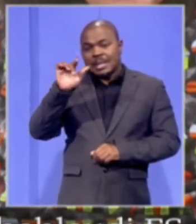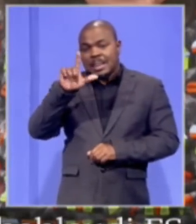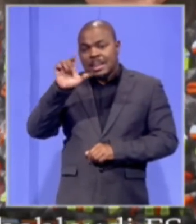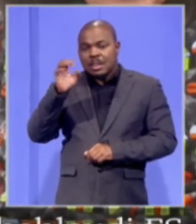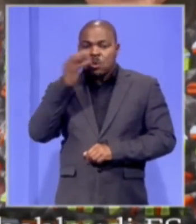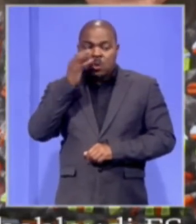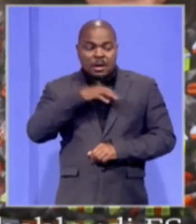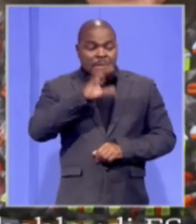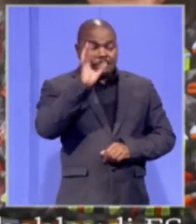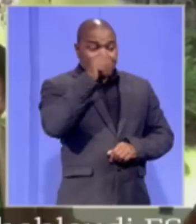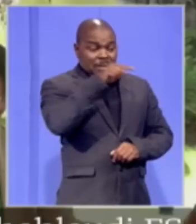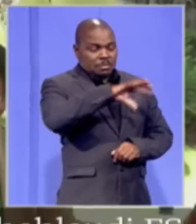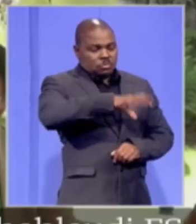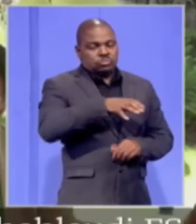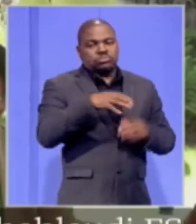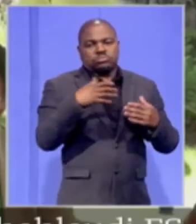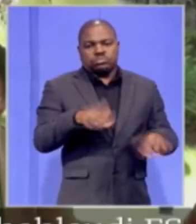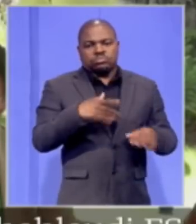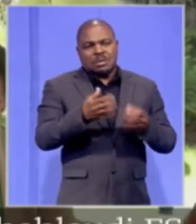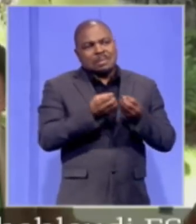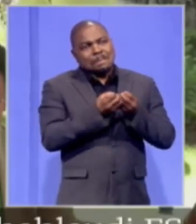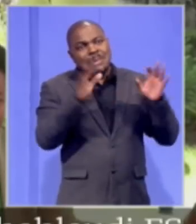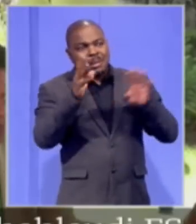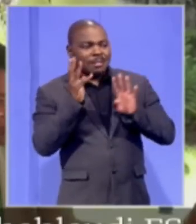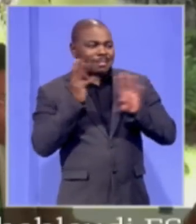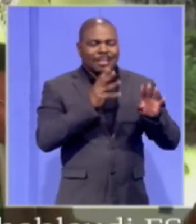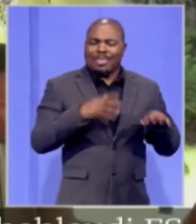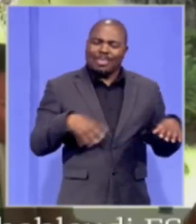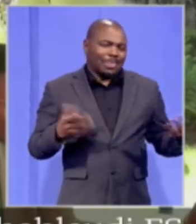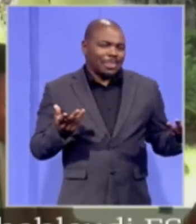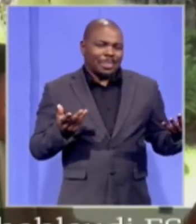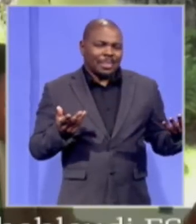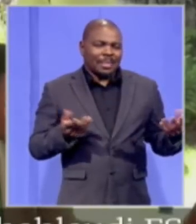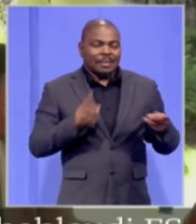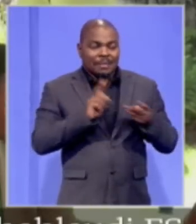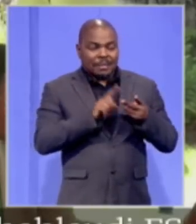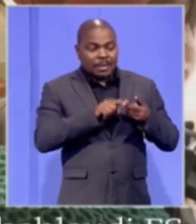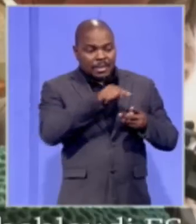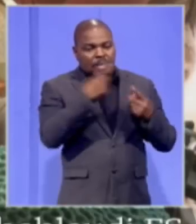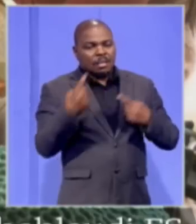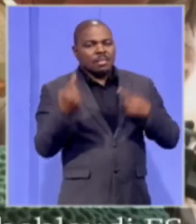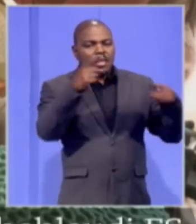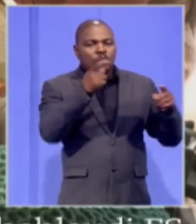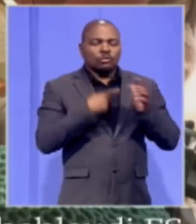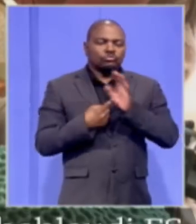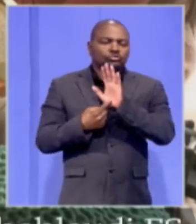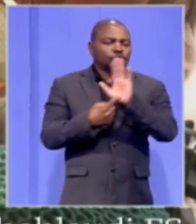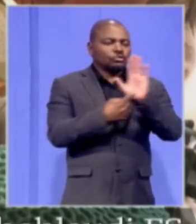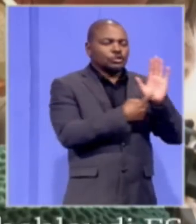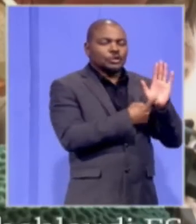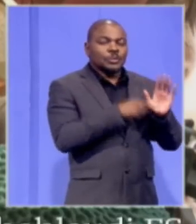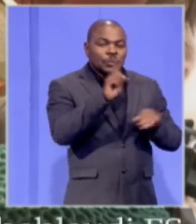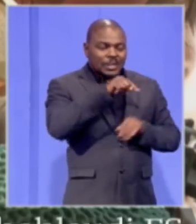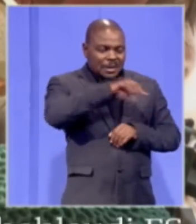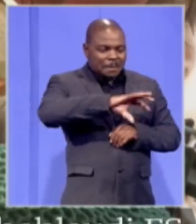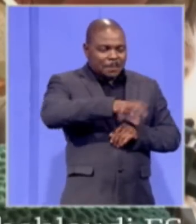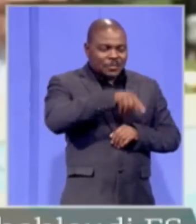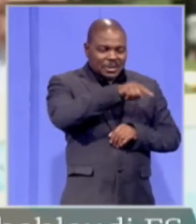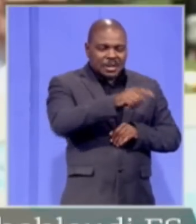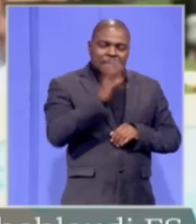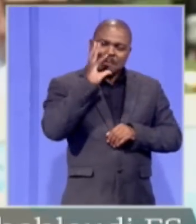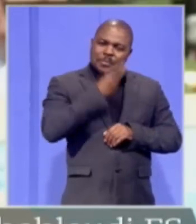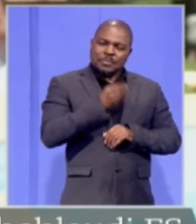ya diprovense tse sa etelweng haholo. O re mona ba tlo bapatsa botle le bokgabane ba